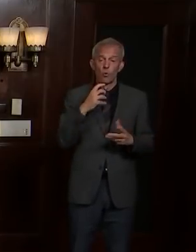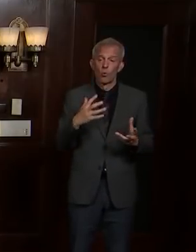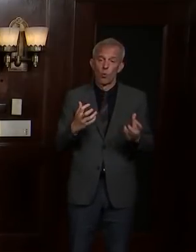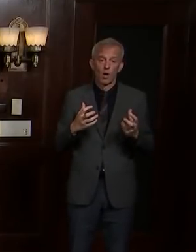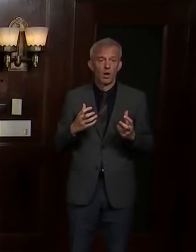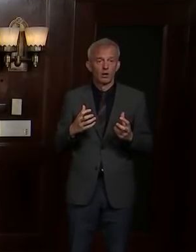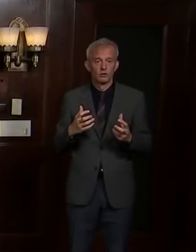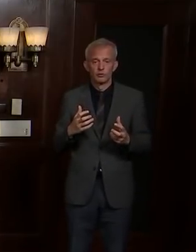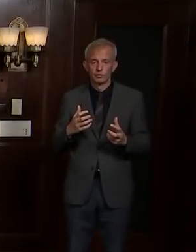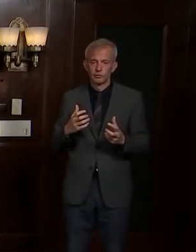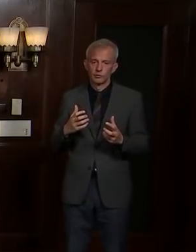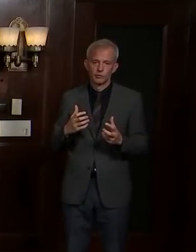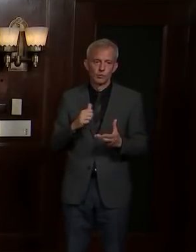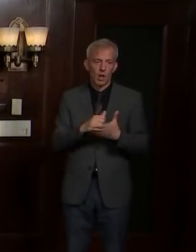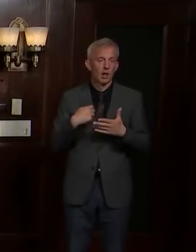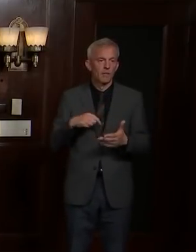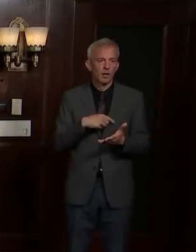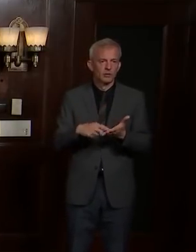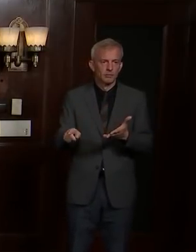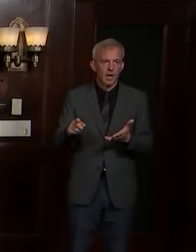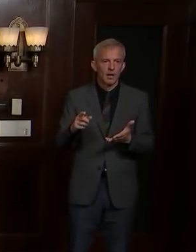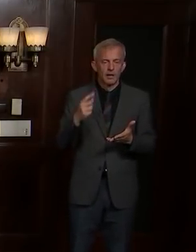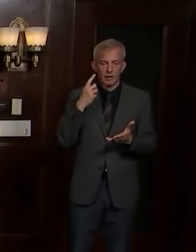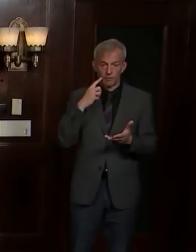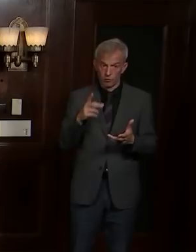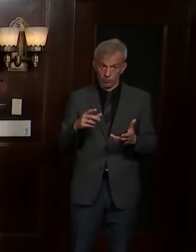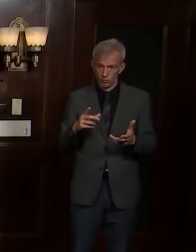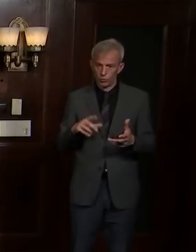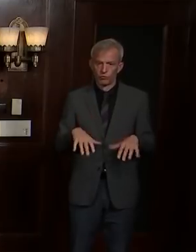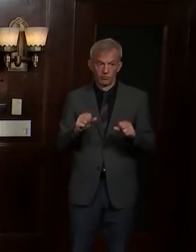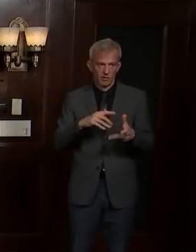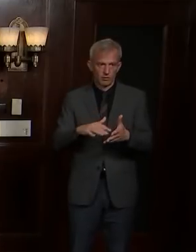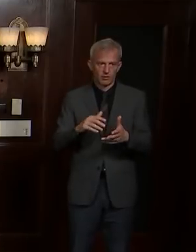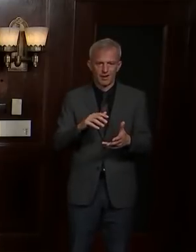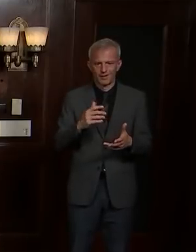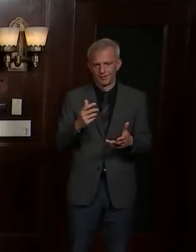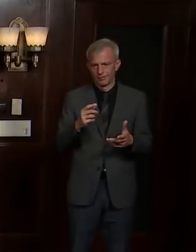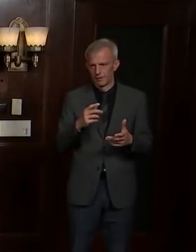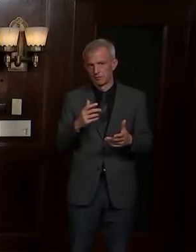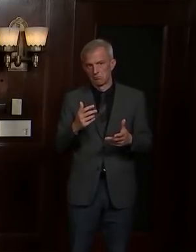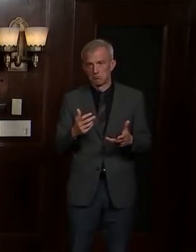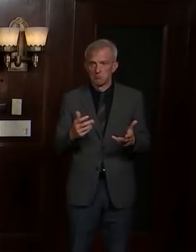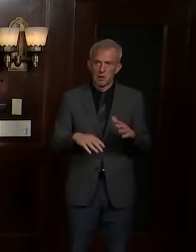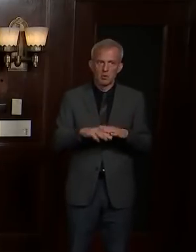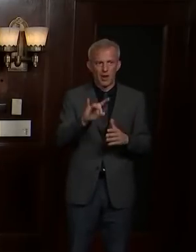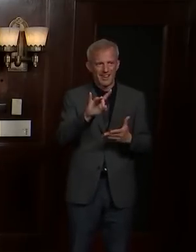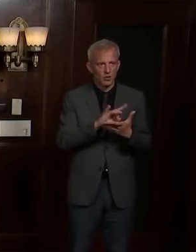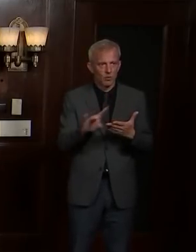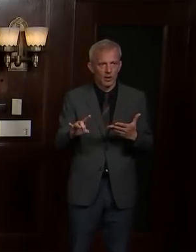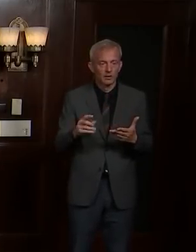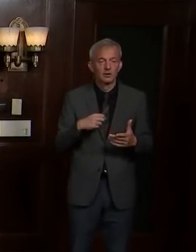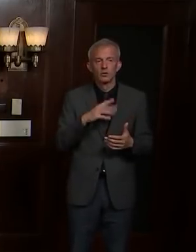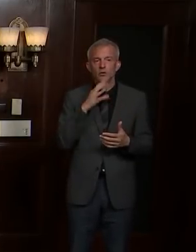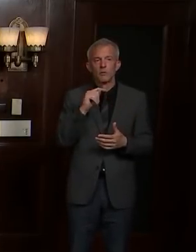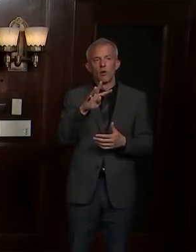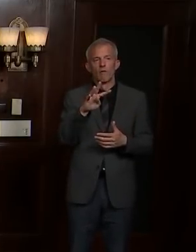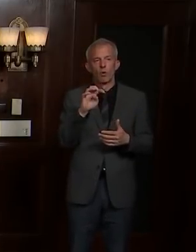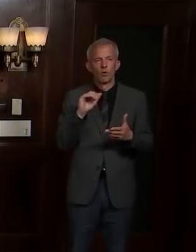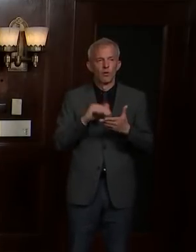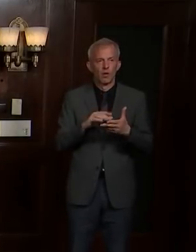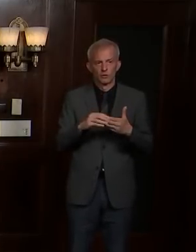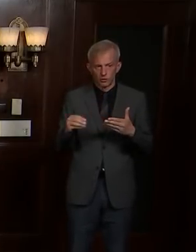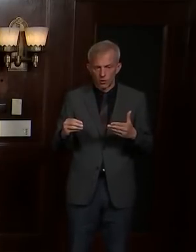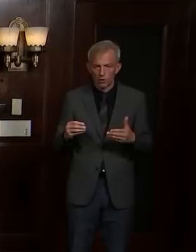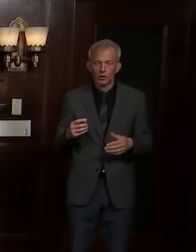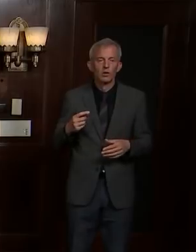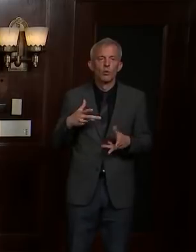for, we're trying to maybe do this as many as 8 different weeks. We would love to get that sponsorship. It would be only $400,000 that would allow us